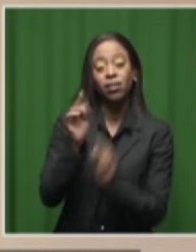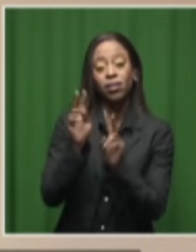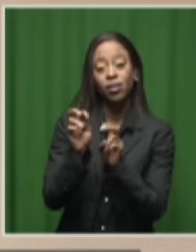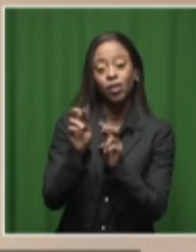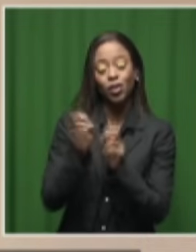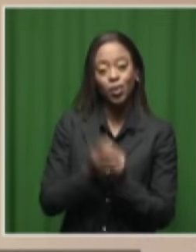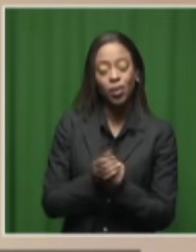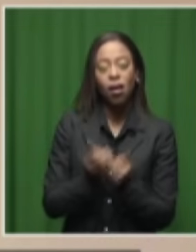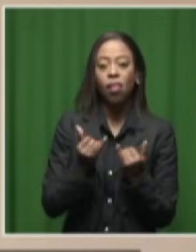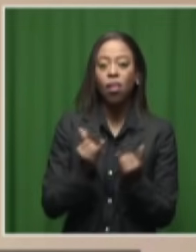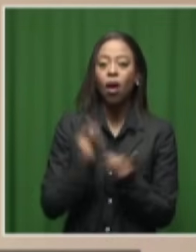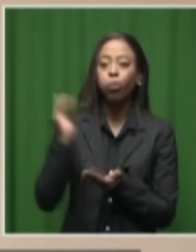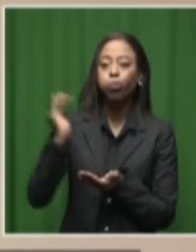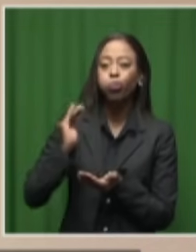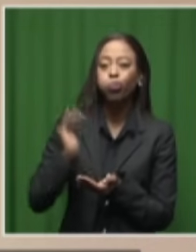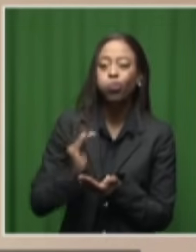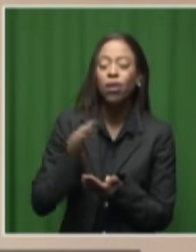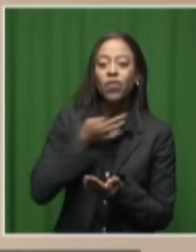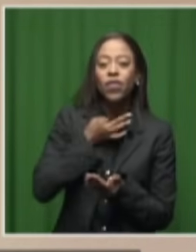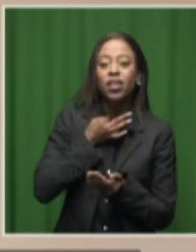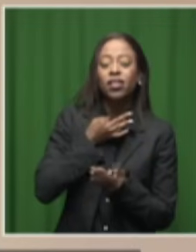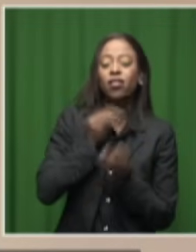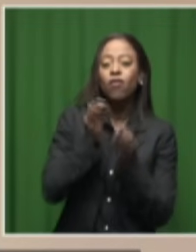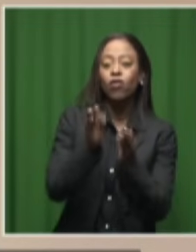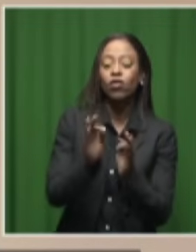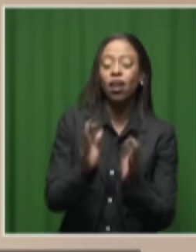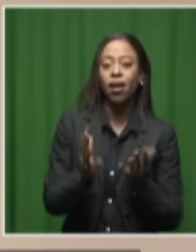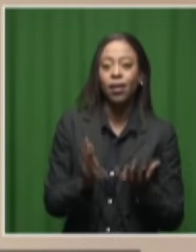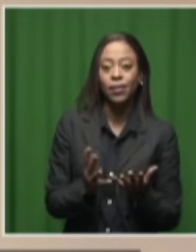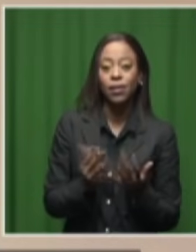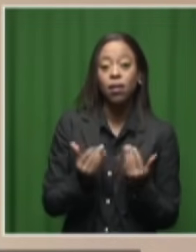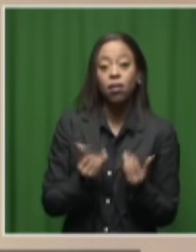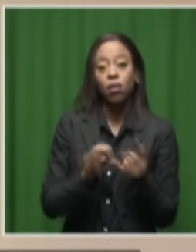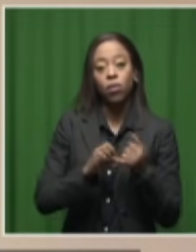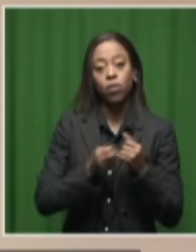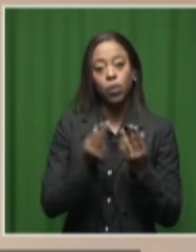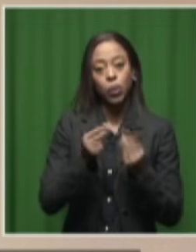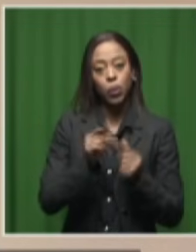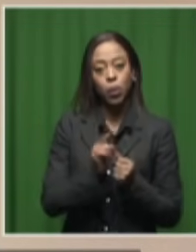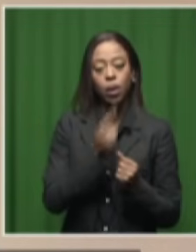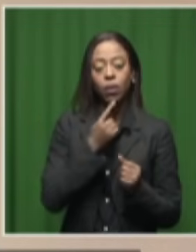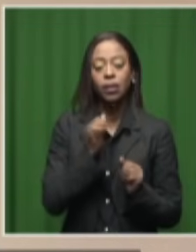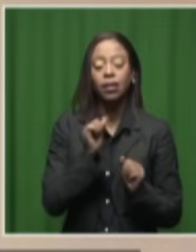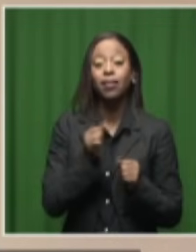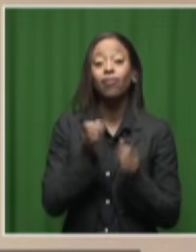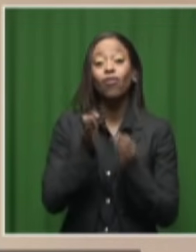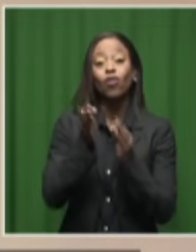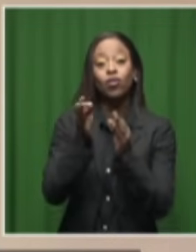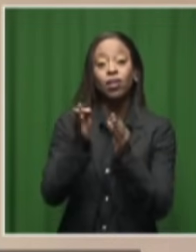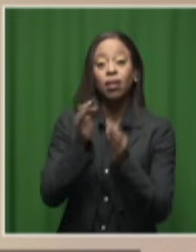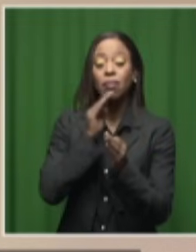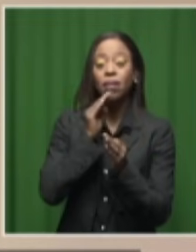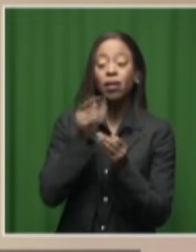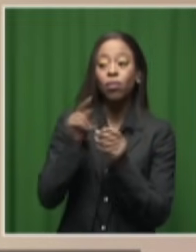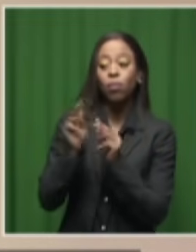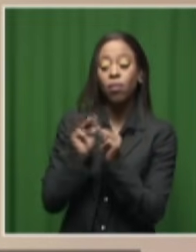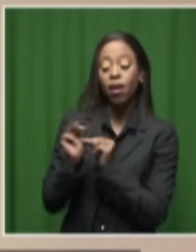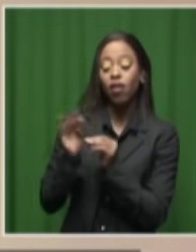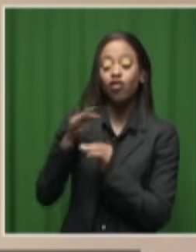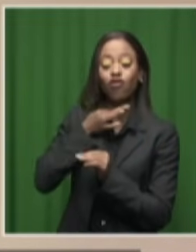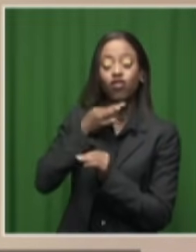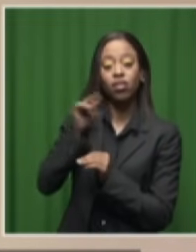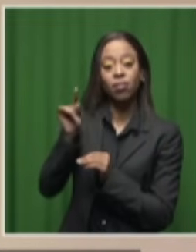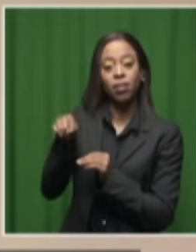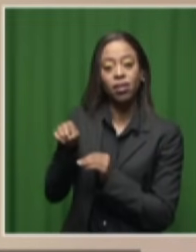So how do we mitigate that risk moving forward? What we're trying to do is to say, moving forward, we need to mitigate that risk.